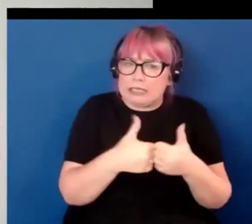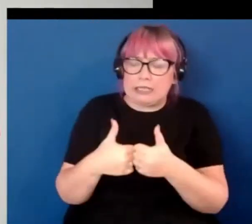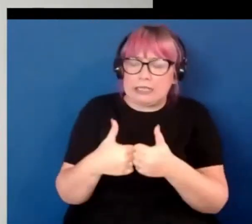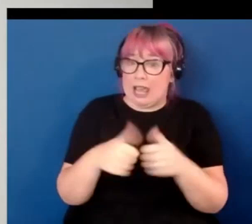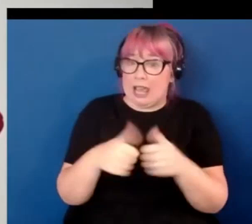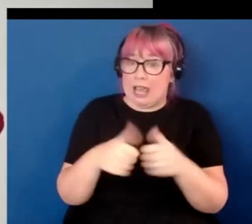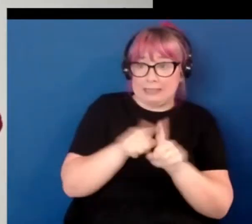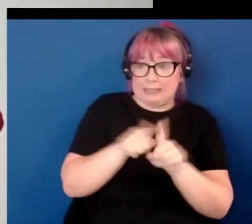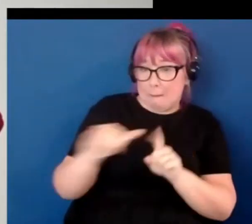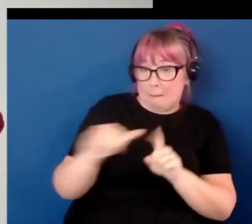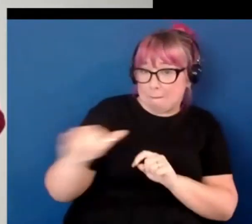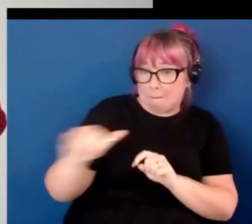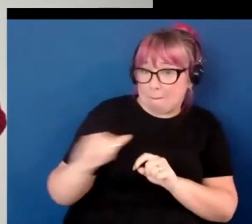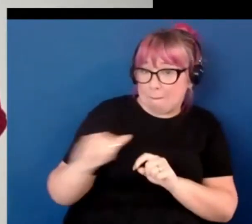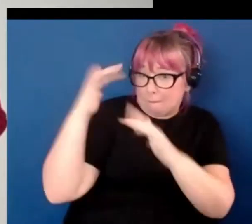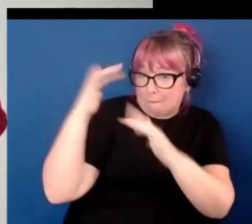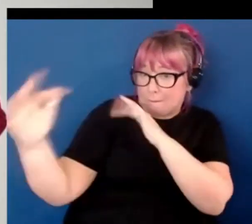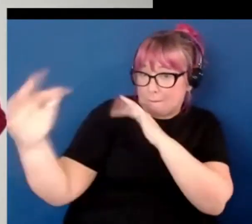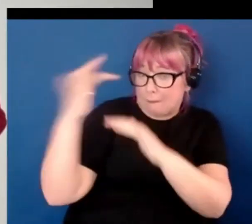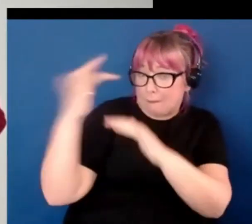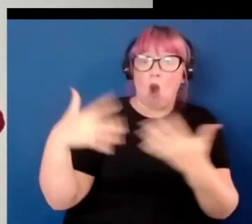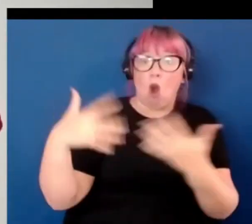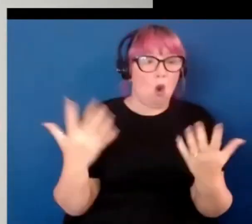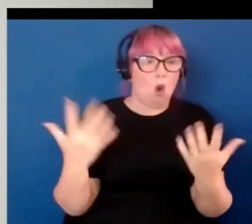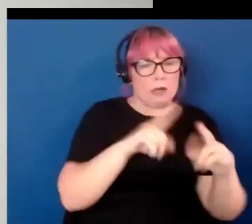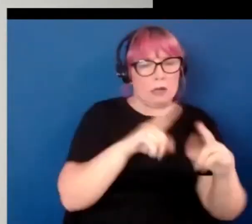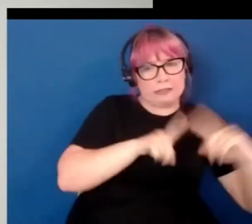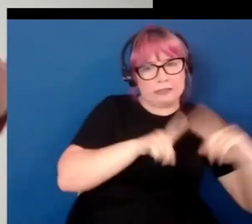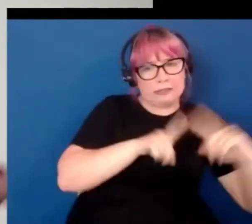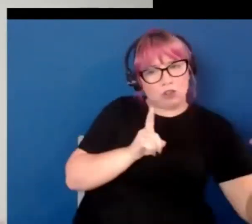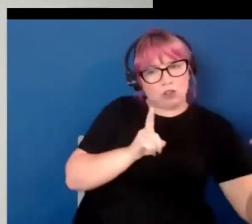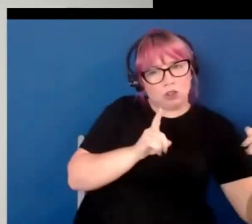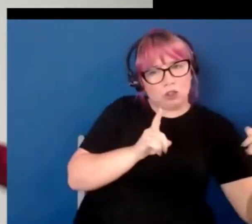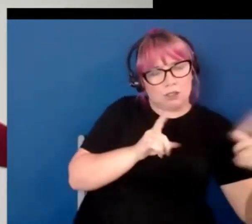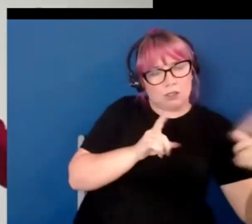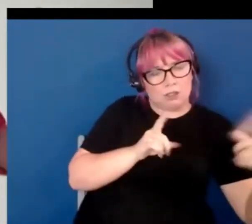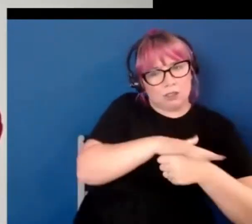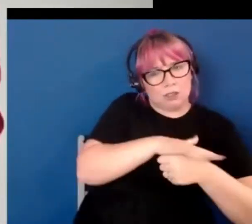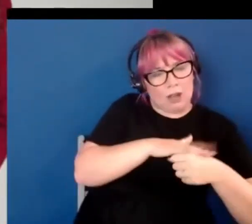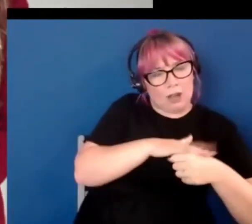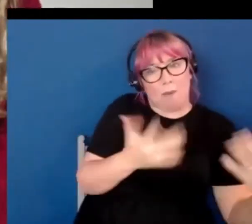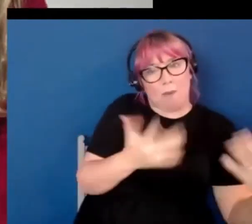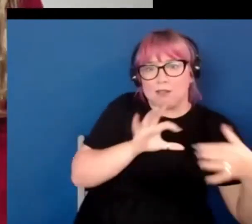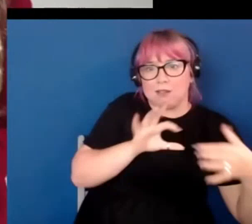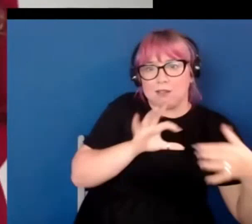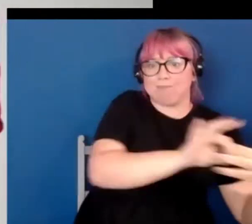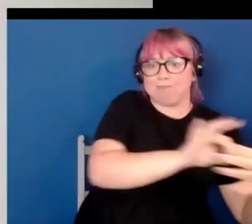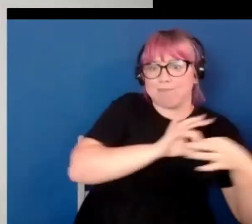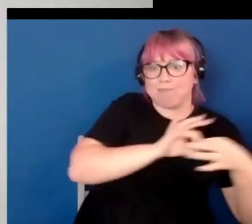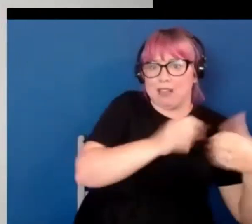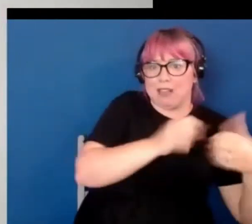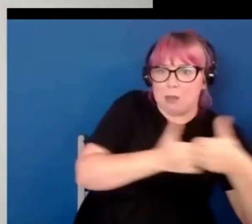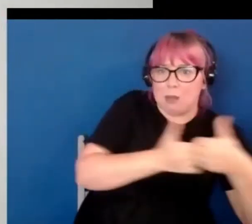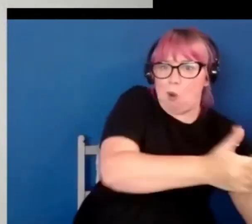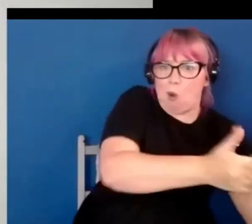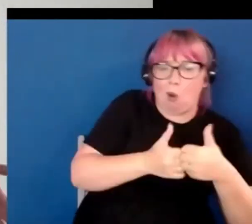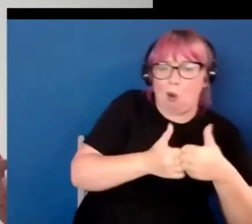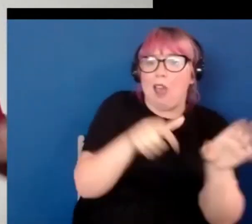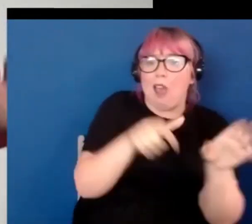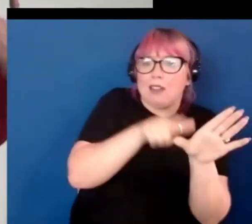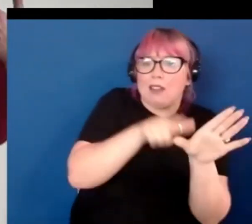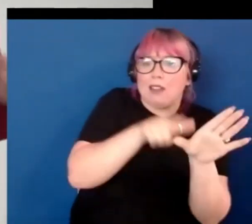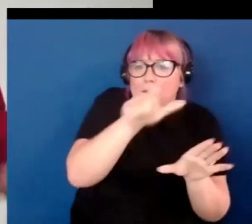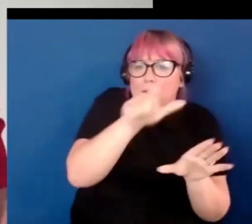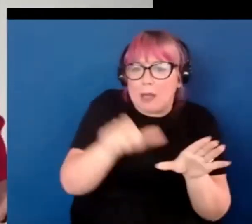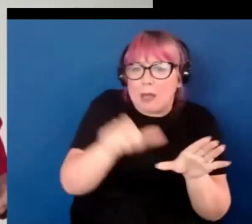activists making the links between different causes. Today, of course, young climate campaigners are allies of Black Lives